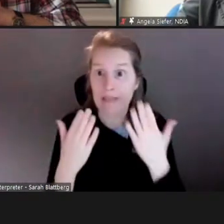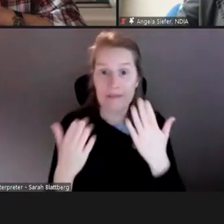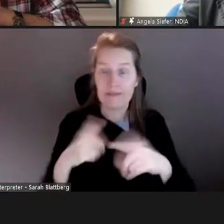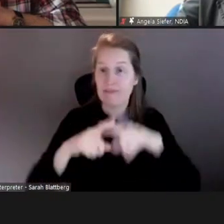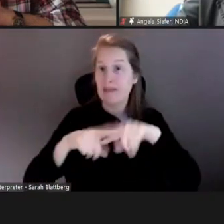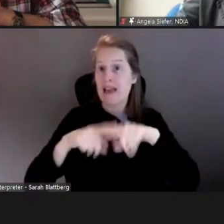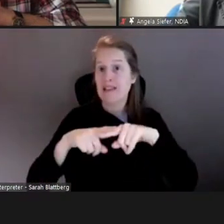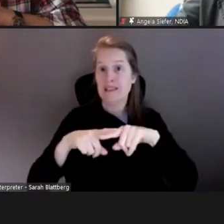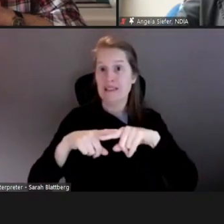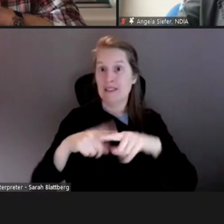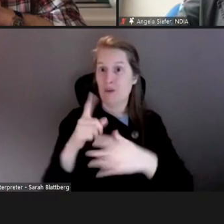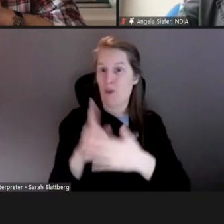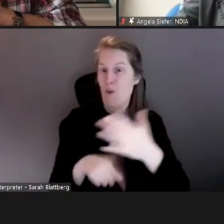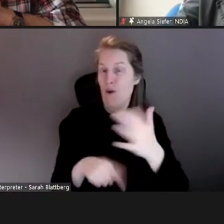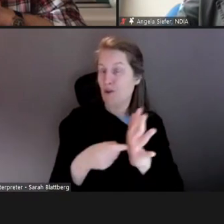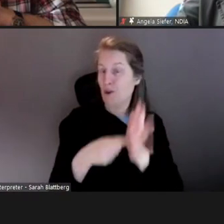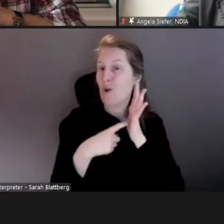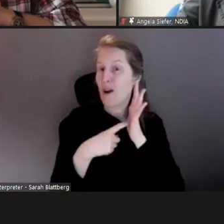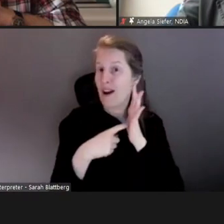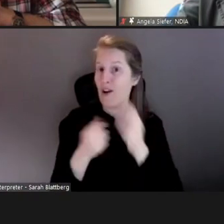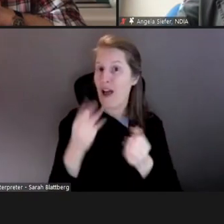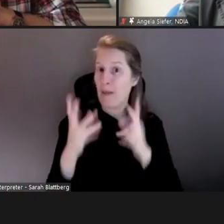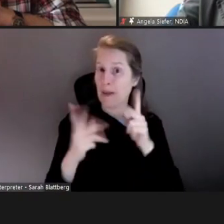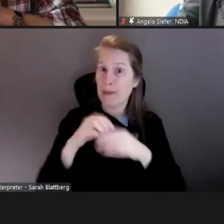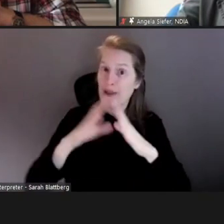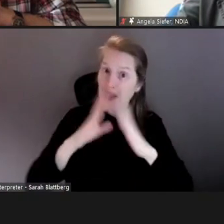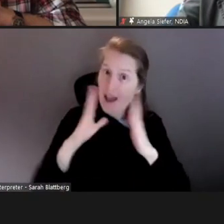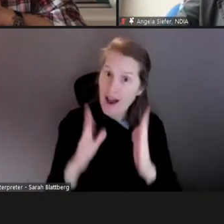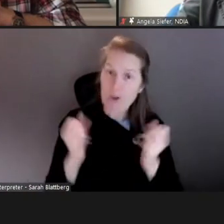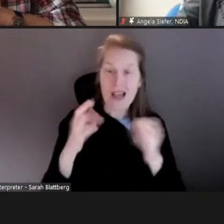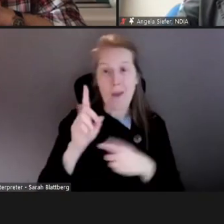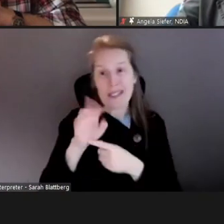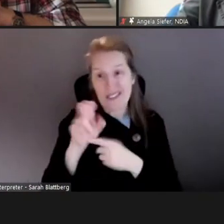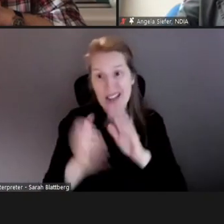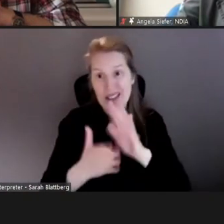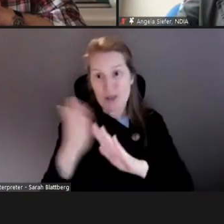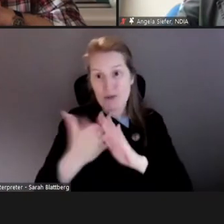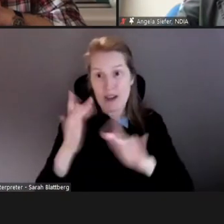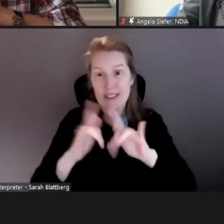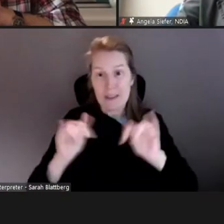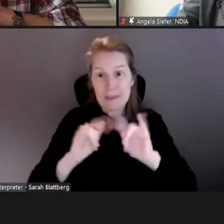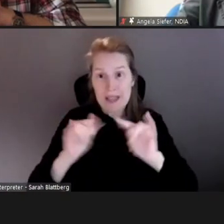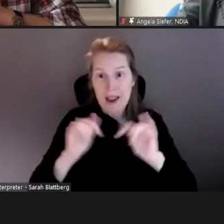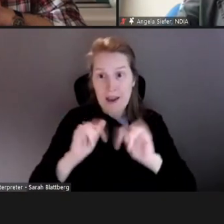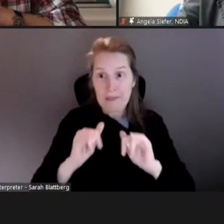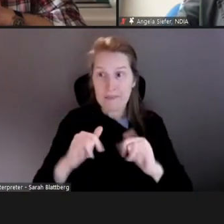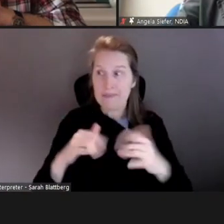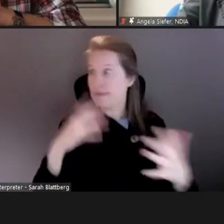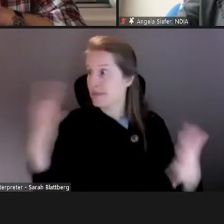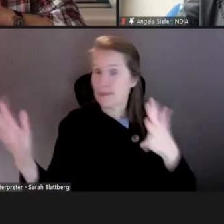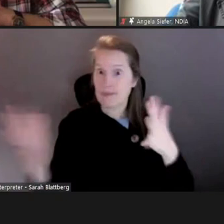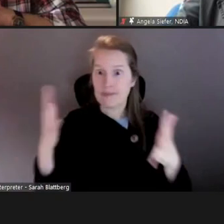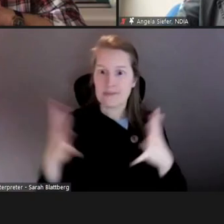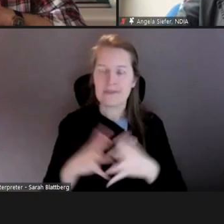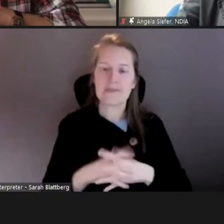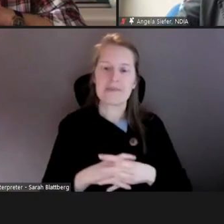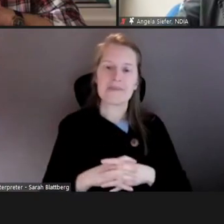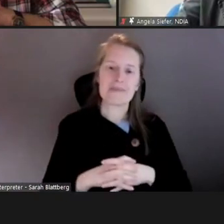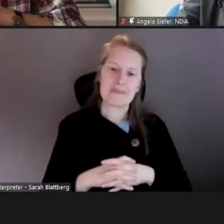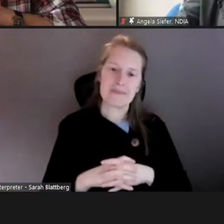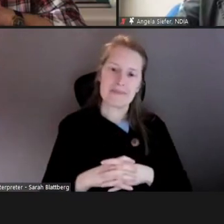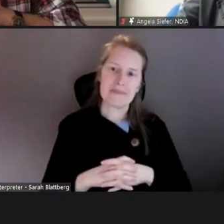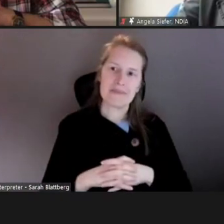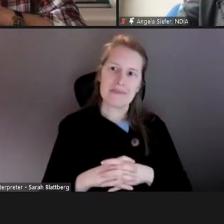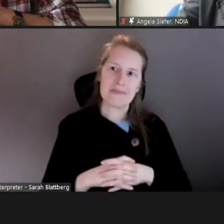on what you're doing and how many people are in the household, how many devices you've got. So it's just